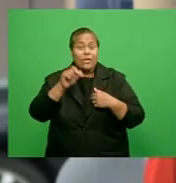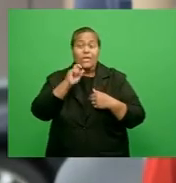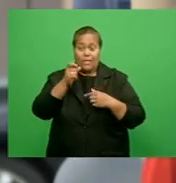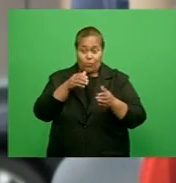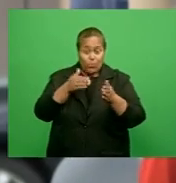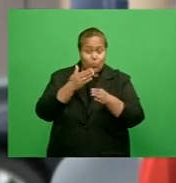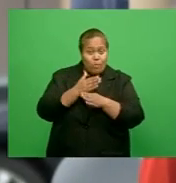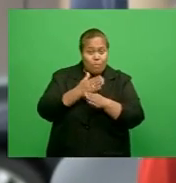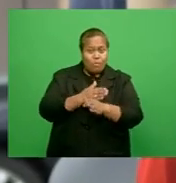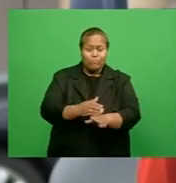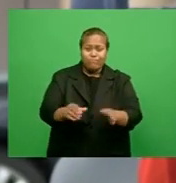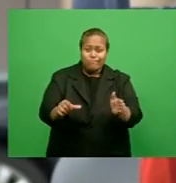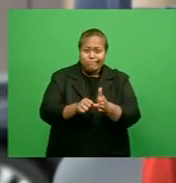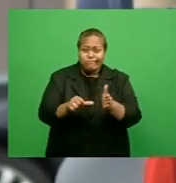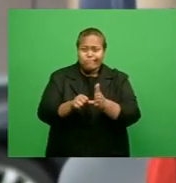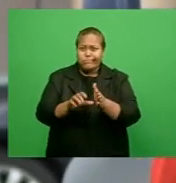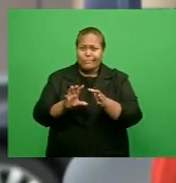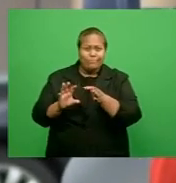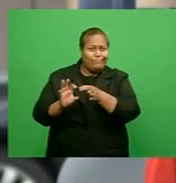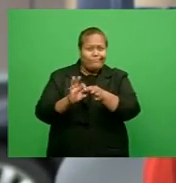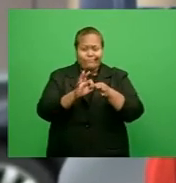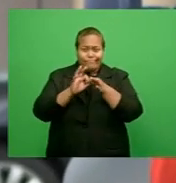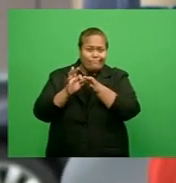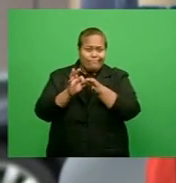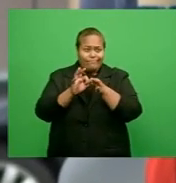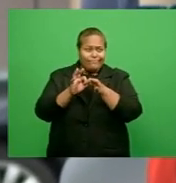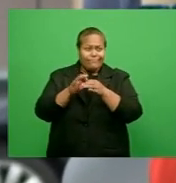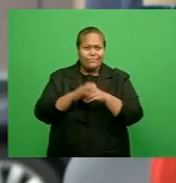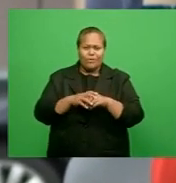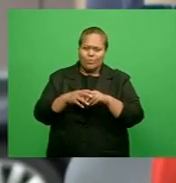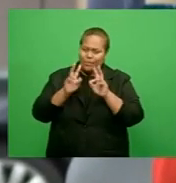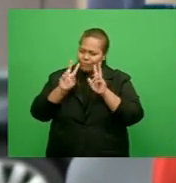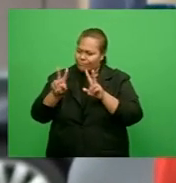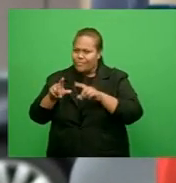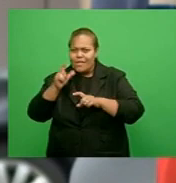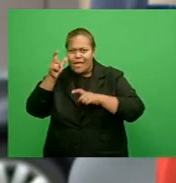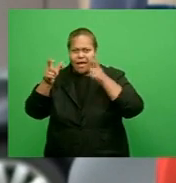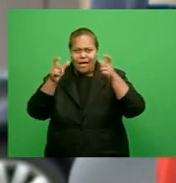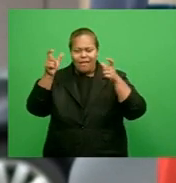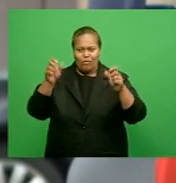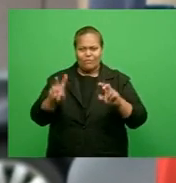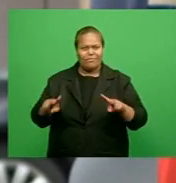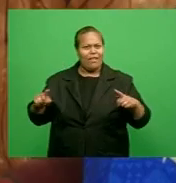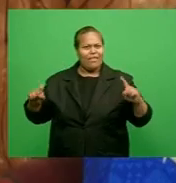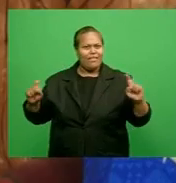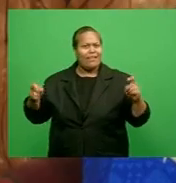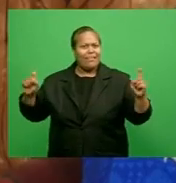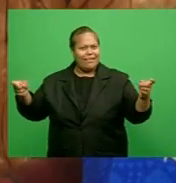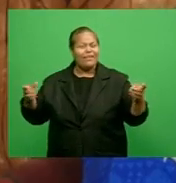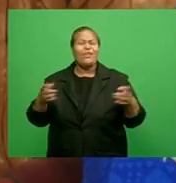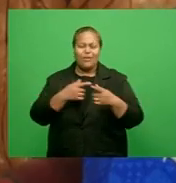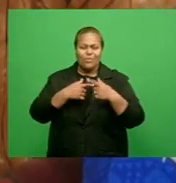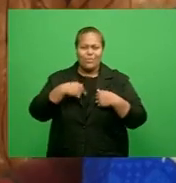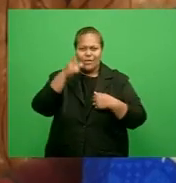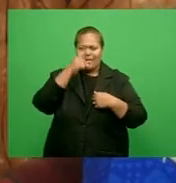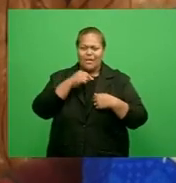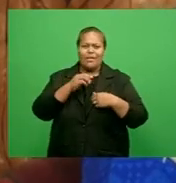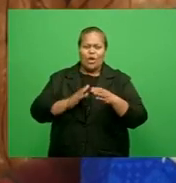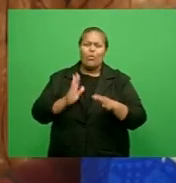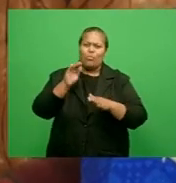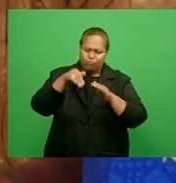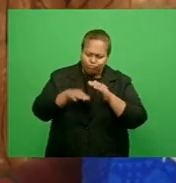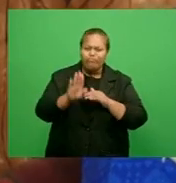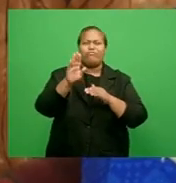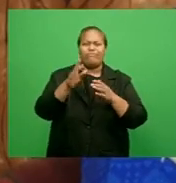hard, if we stand together and look out for one another, we will press through this crisis onto better